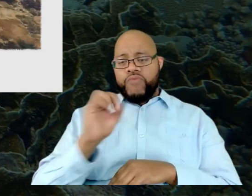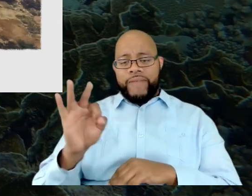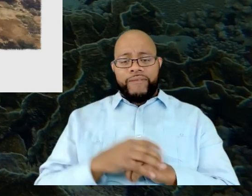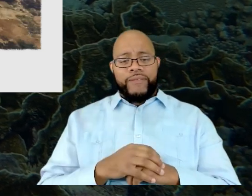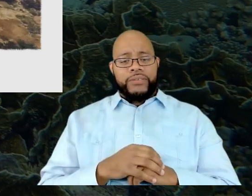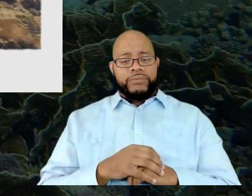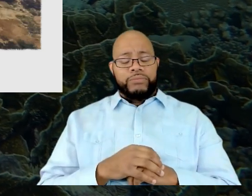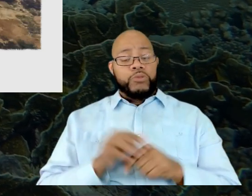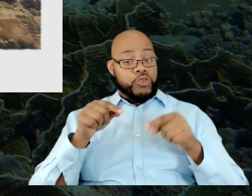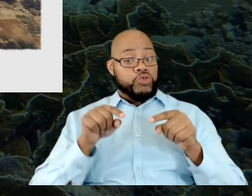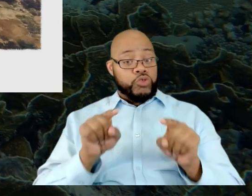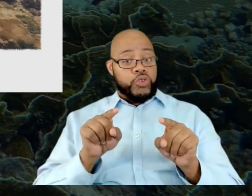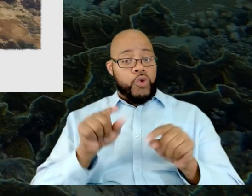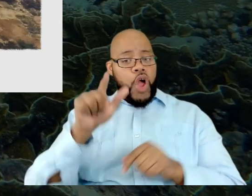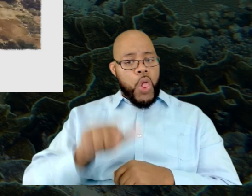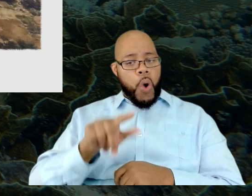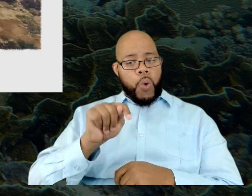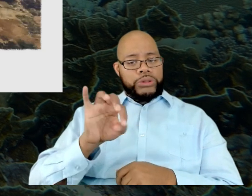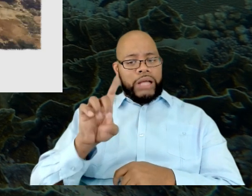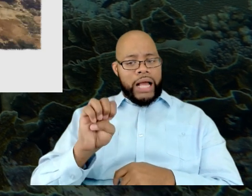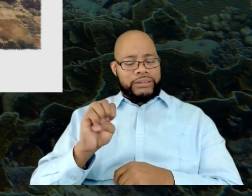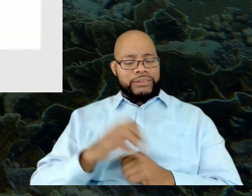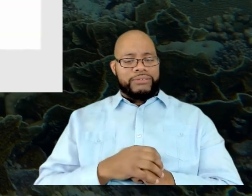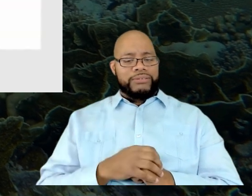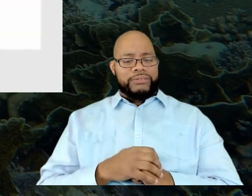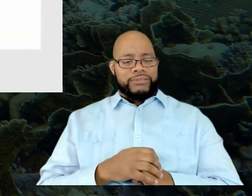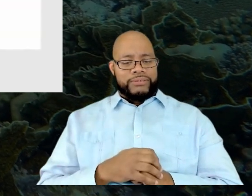during, of course, low tides in this case.